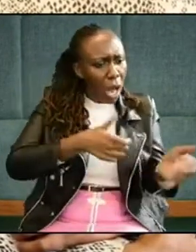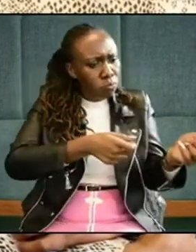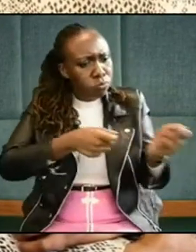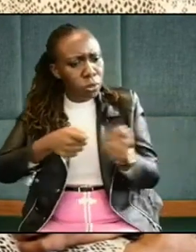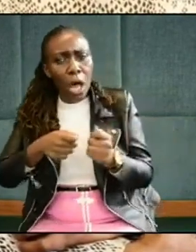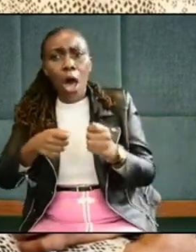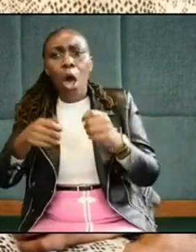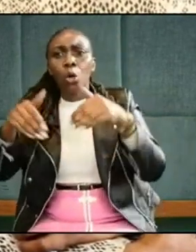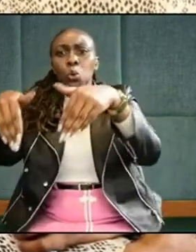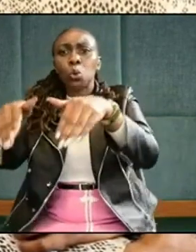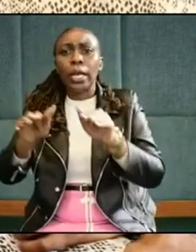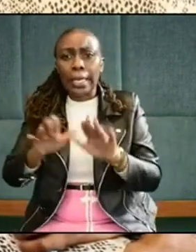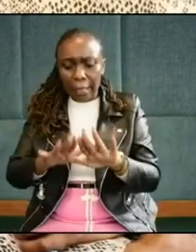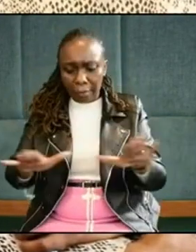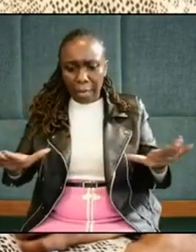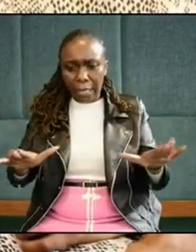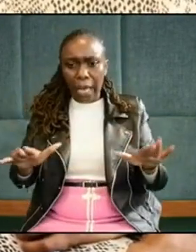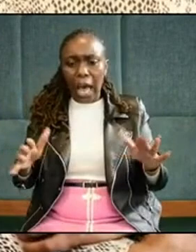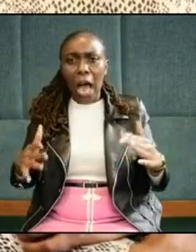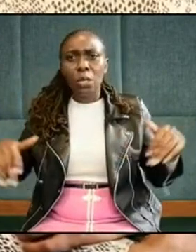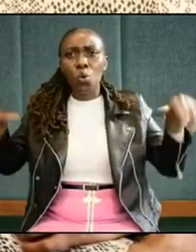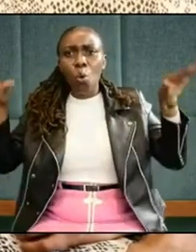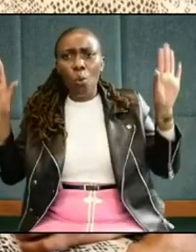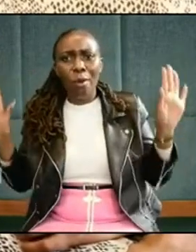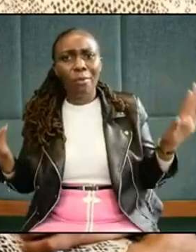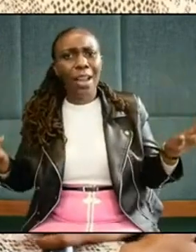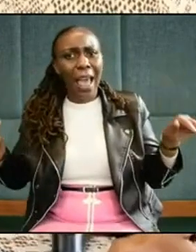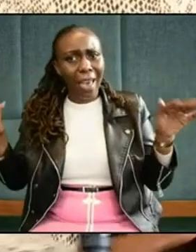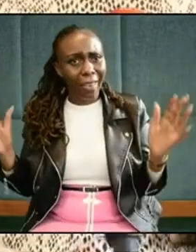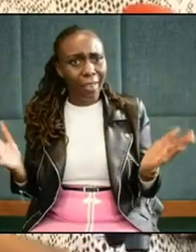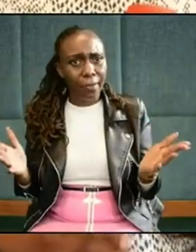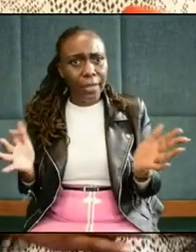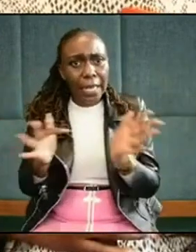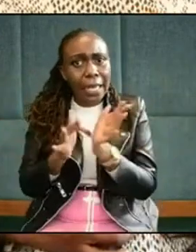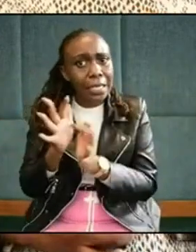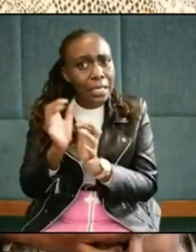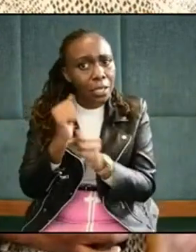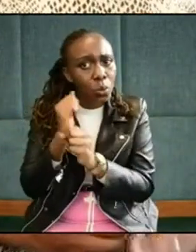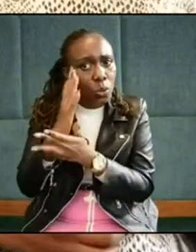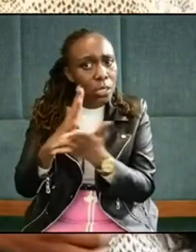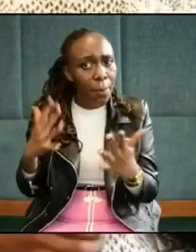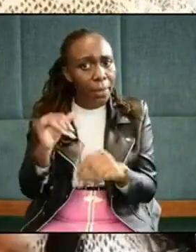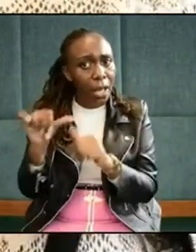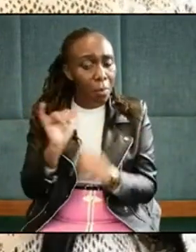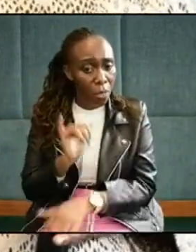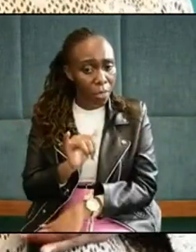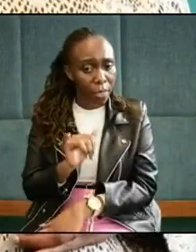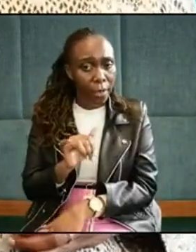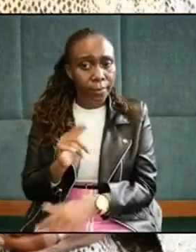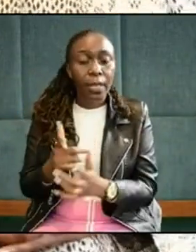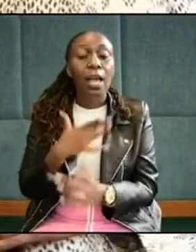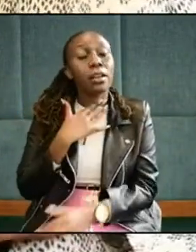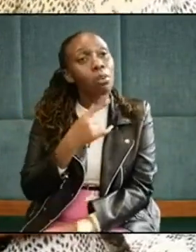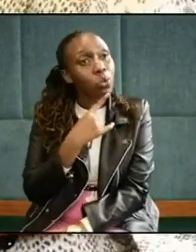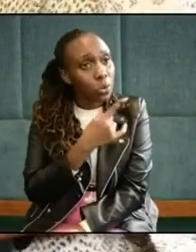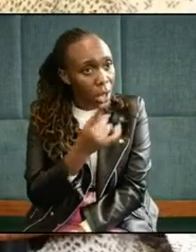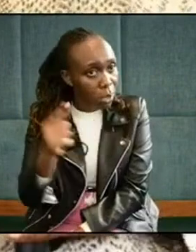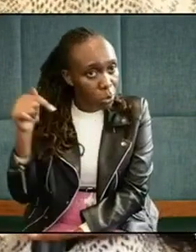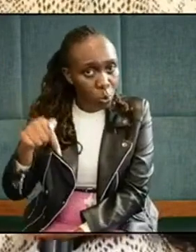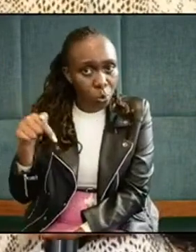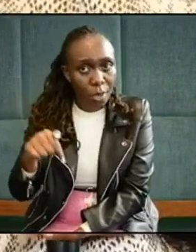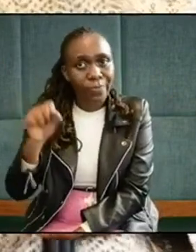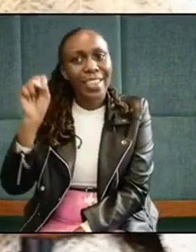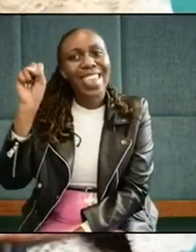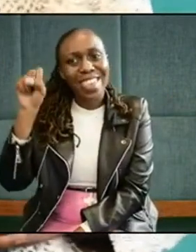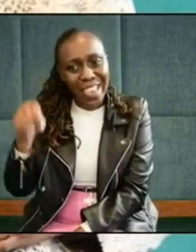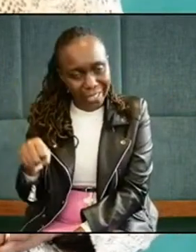We fly on a sheet. Can your Jesus do something about this? And I want to say to you today, it